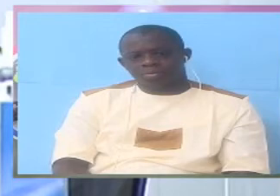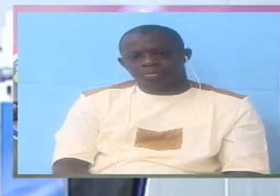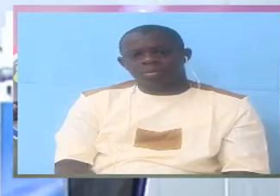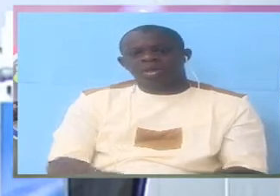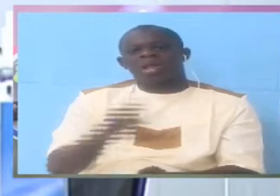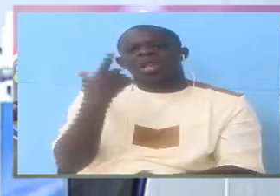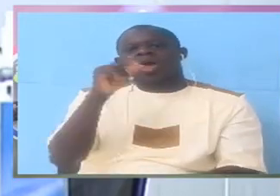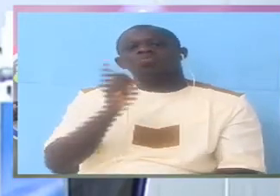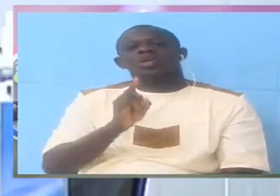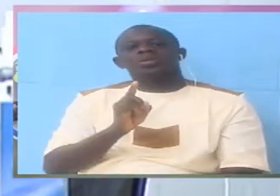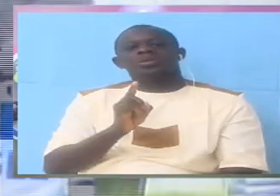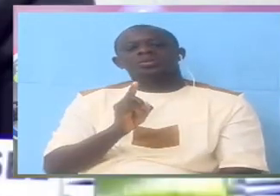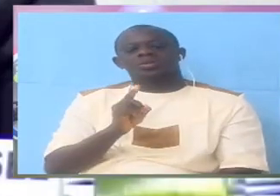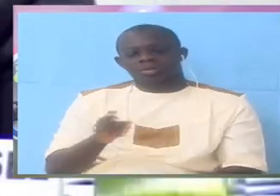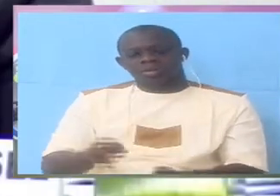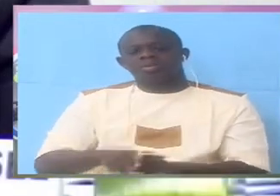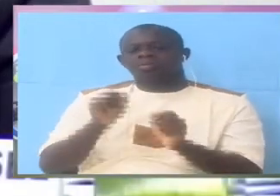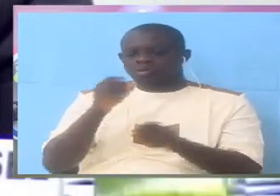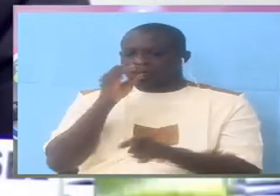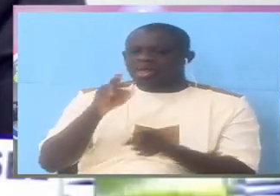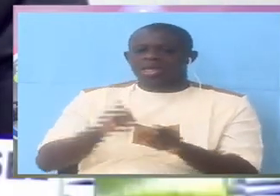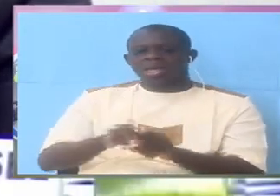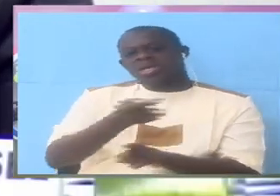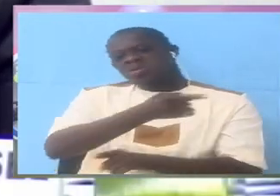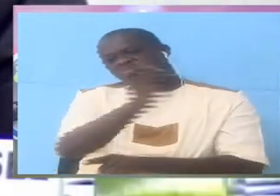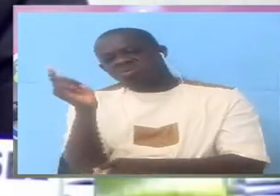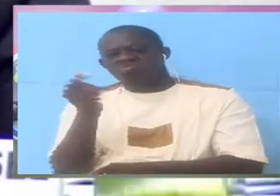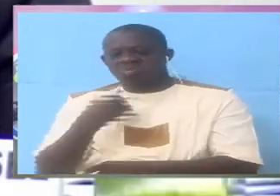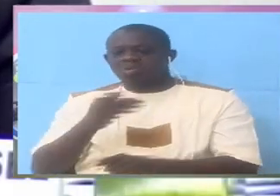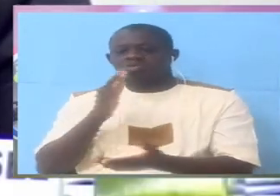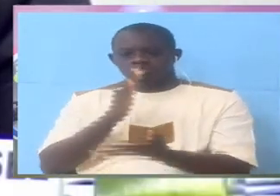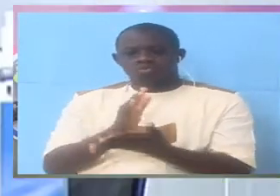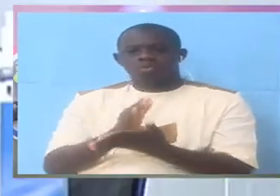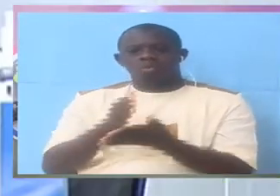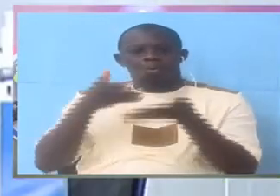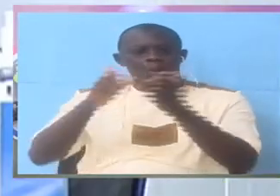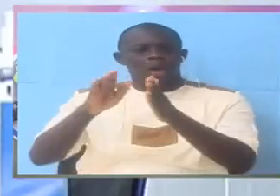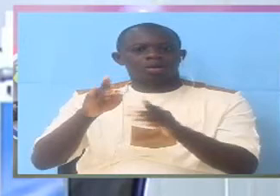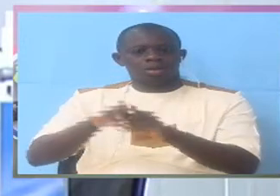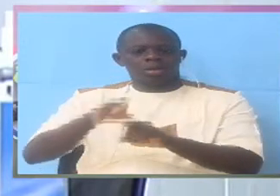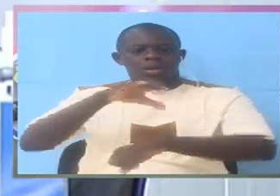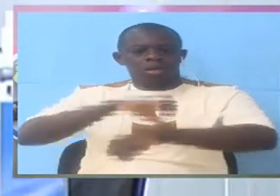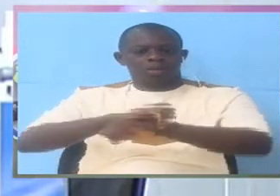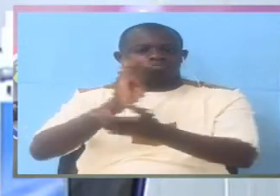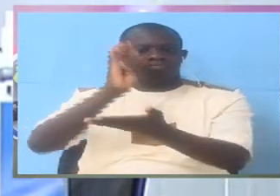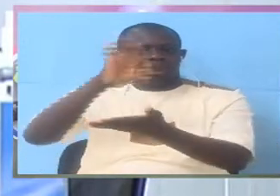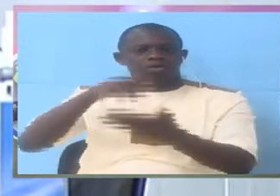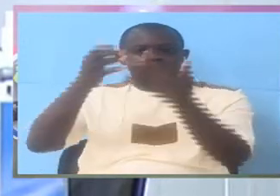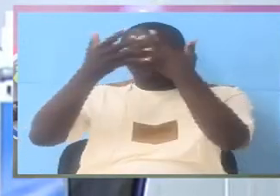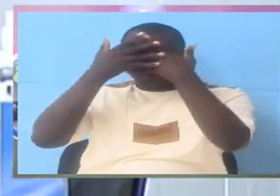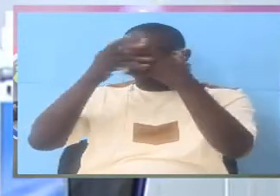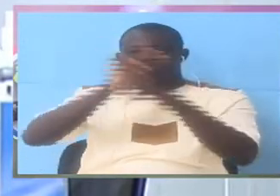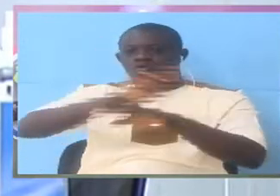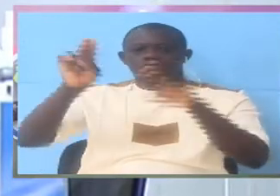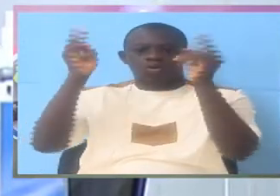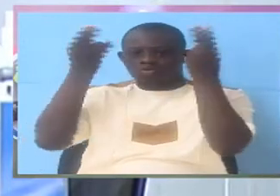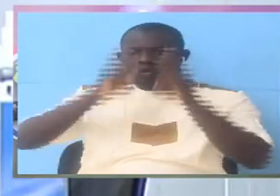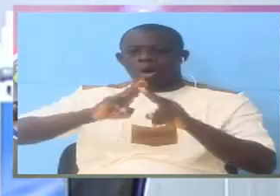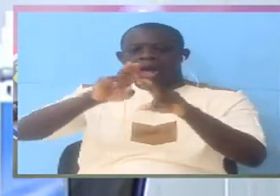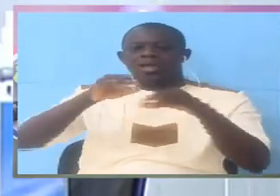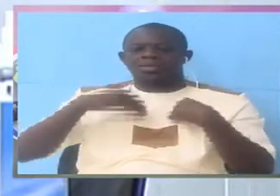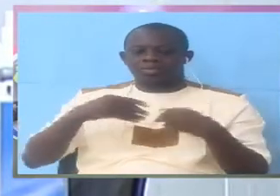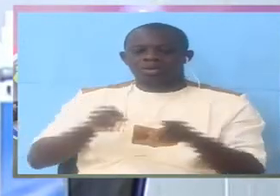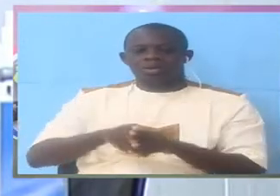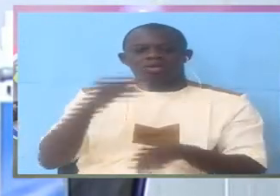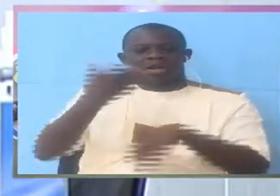Like what? Like these people were illegally imprisoned? I didn't think that. You did not think so? You only thought about